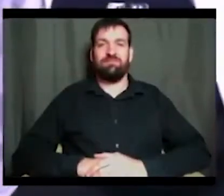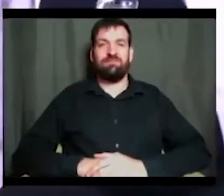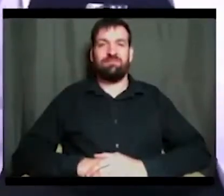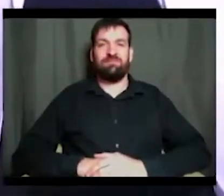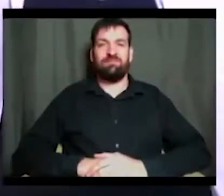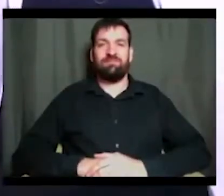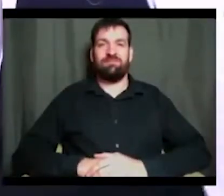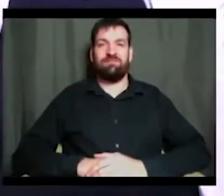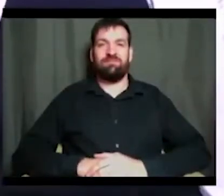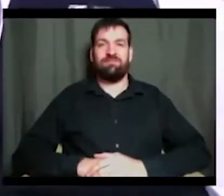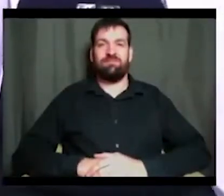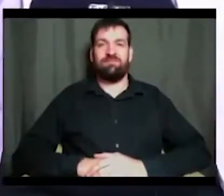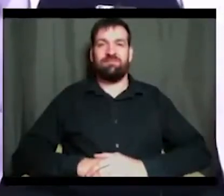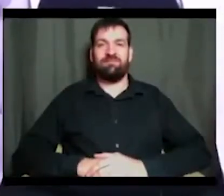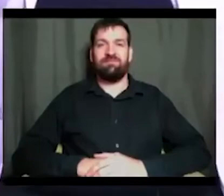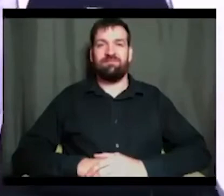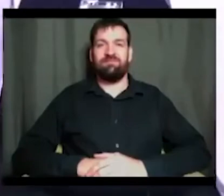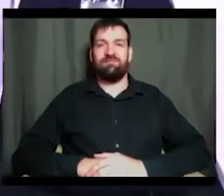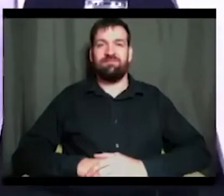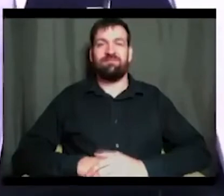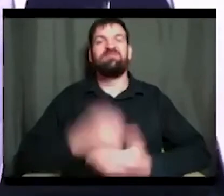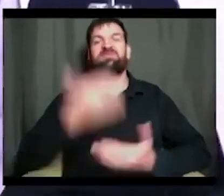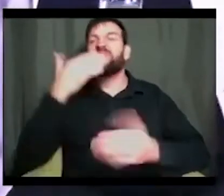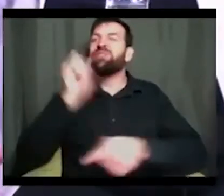it. Good job.